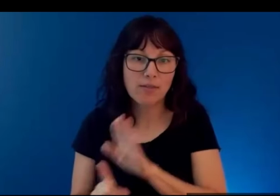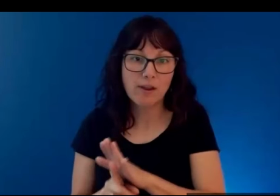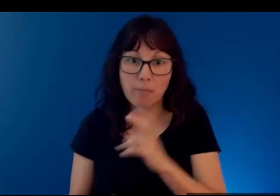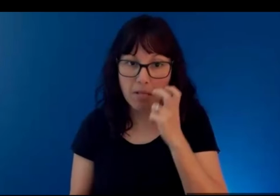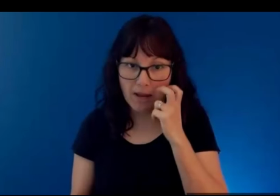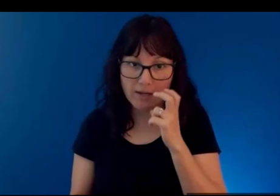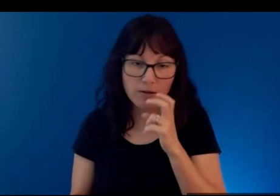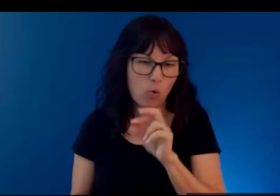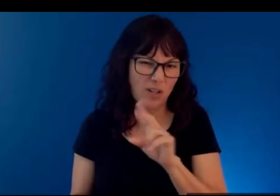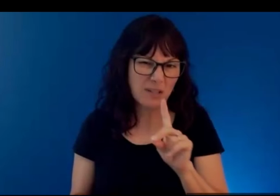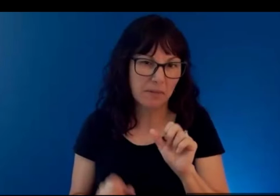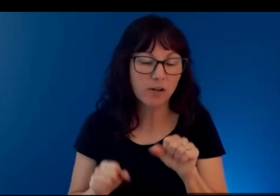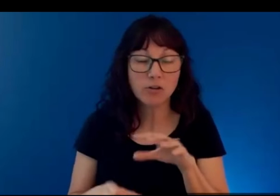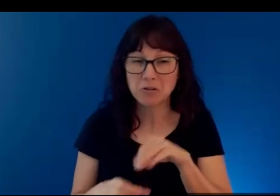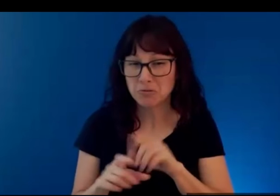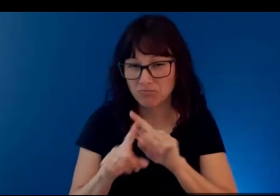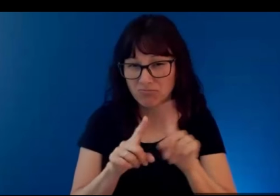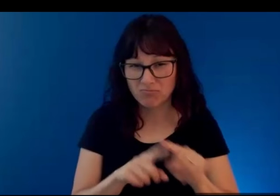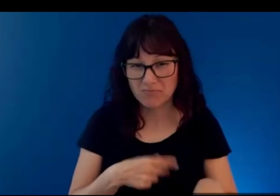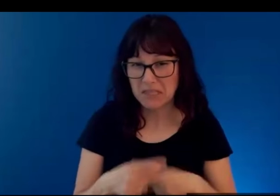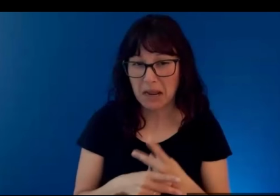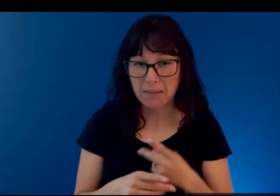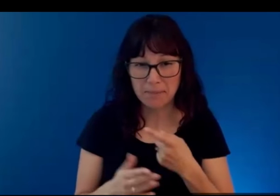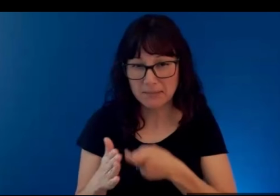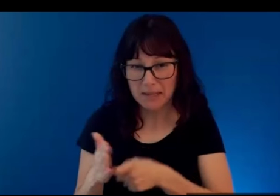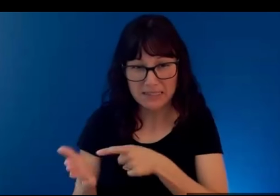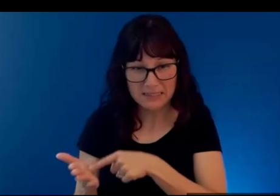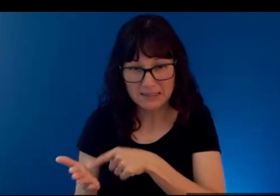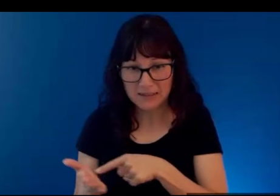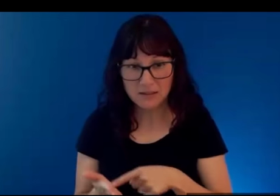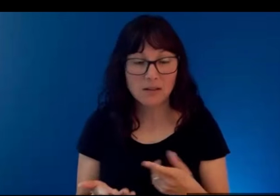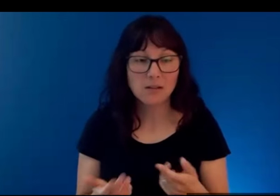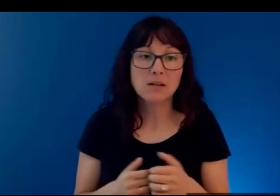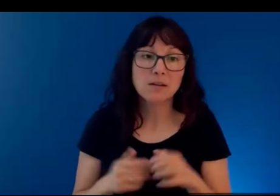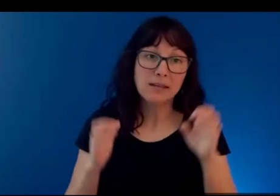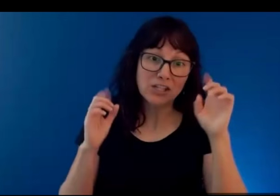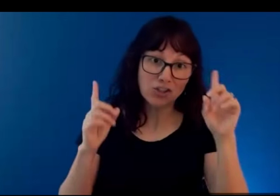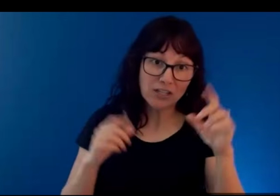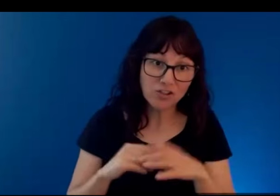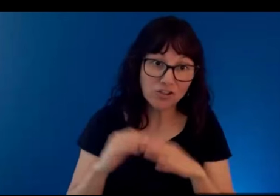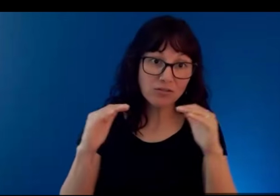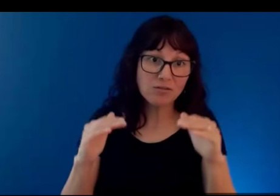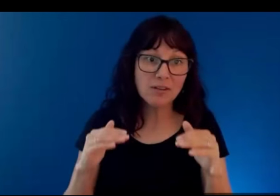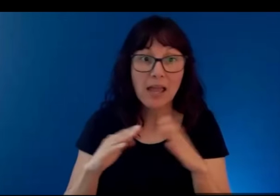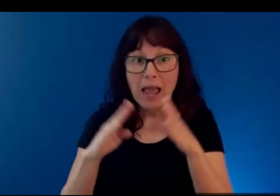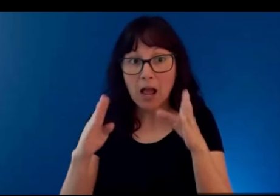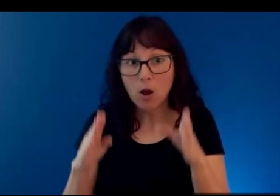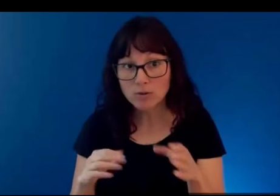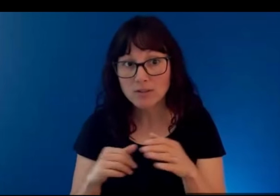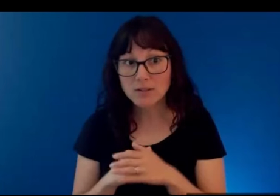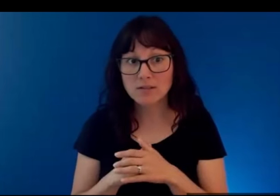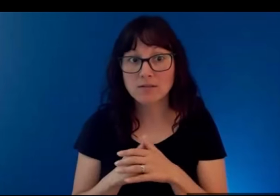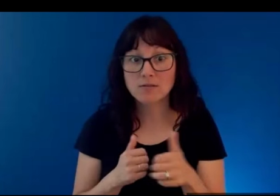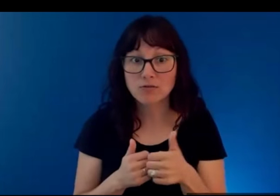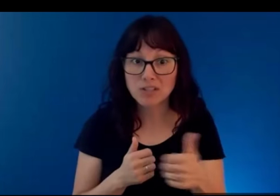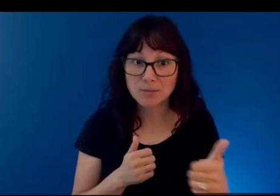And it includes a lot of different types of expenses: education,